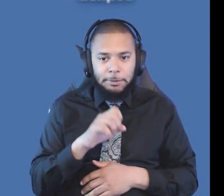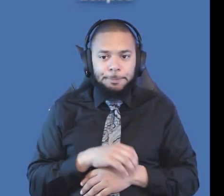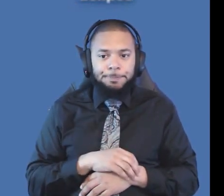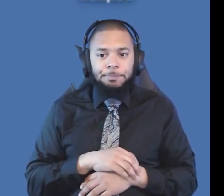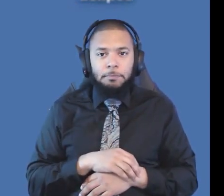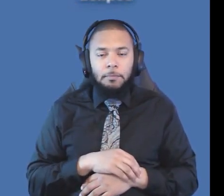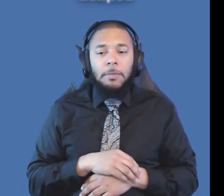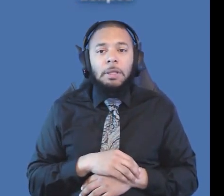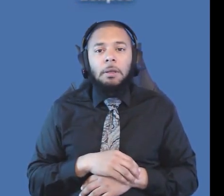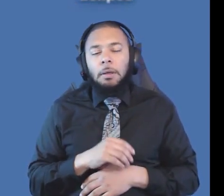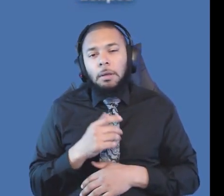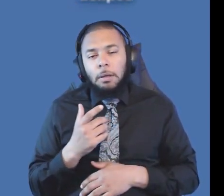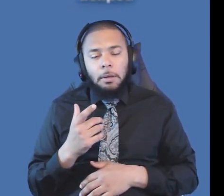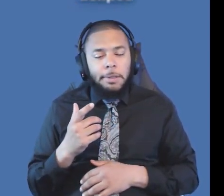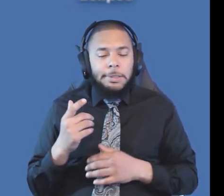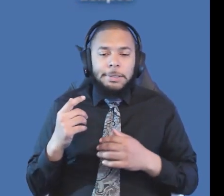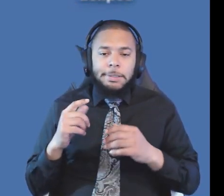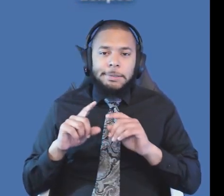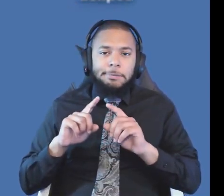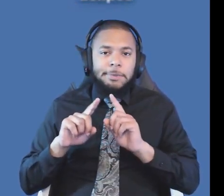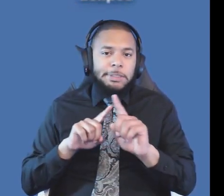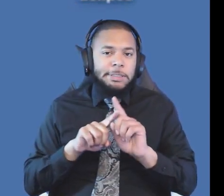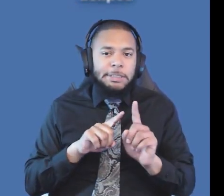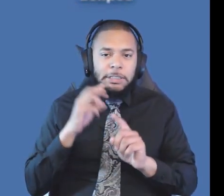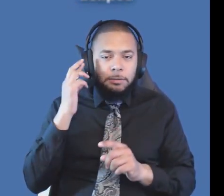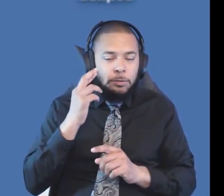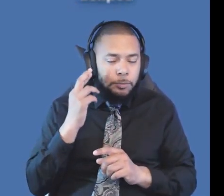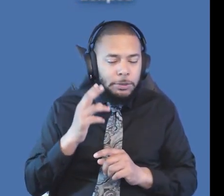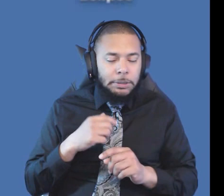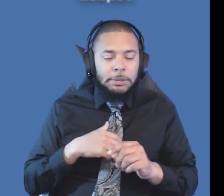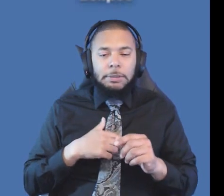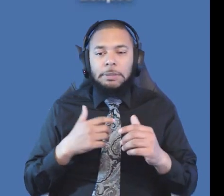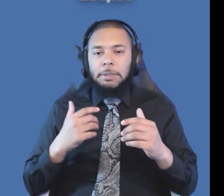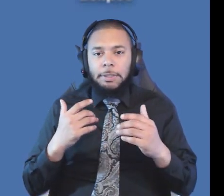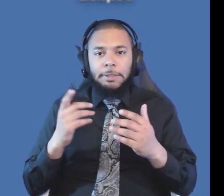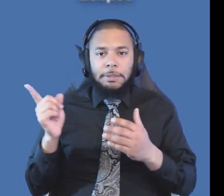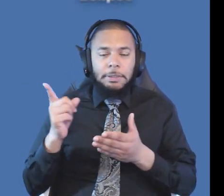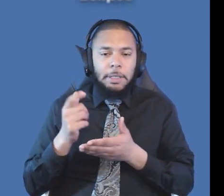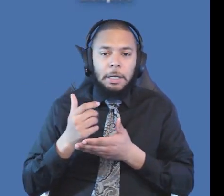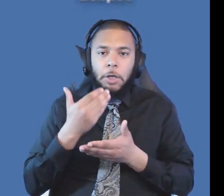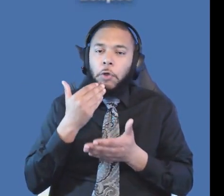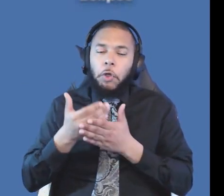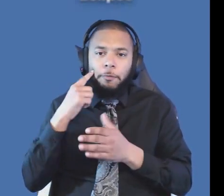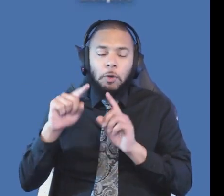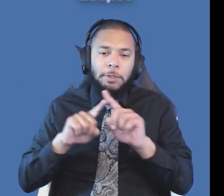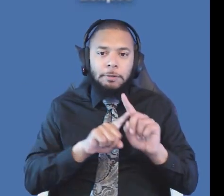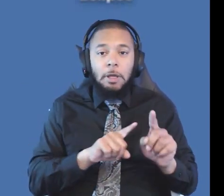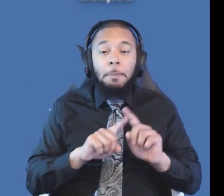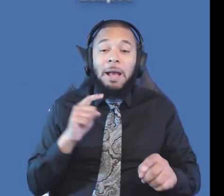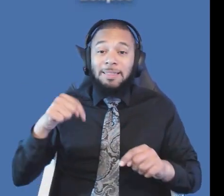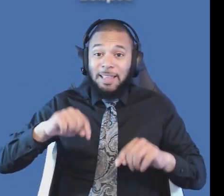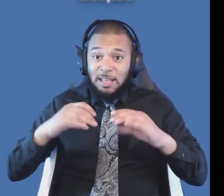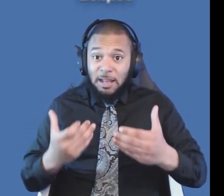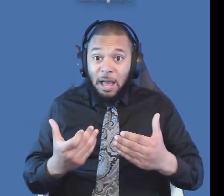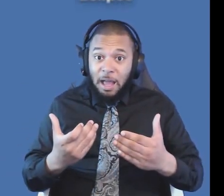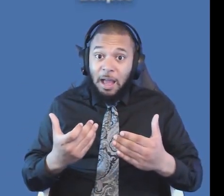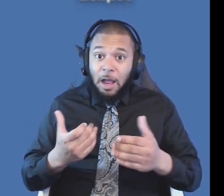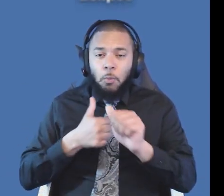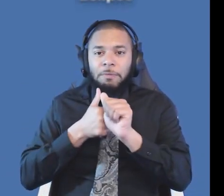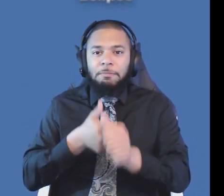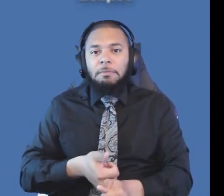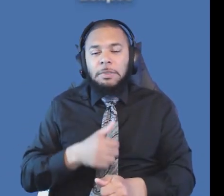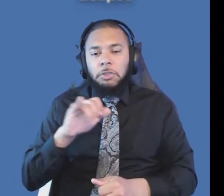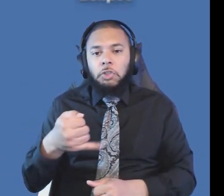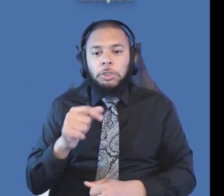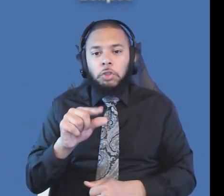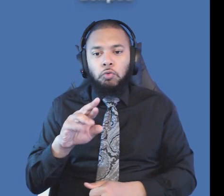for different reasons. The one that we'll be using in this class is called JGrasp. So I'm going to focus on